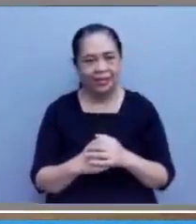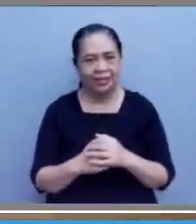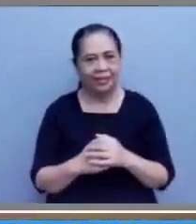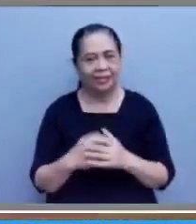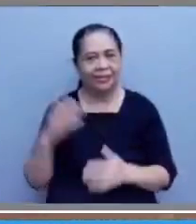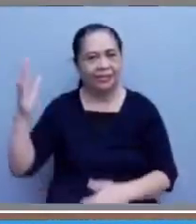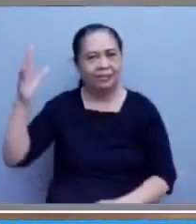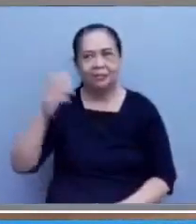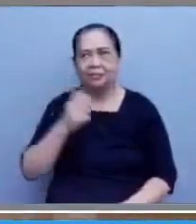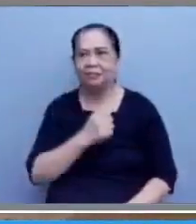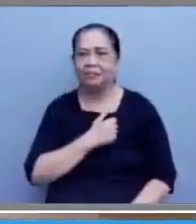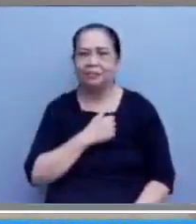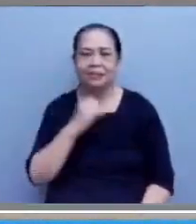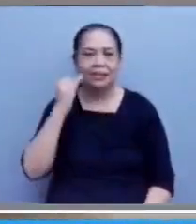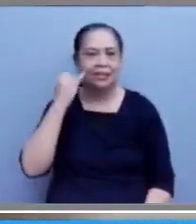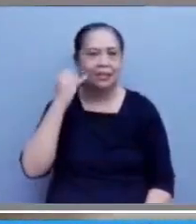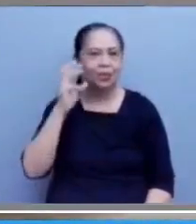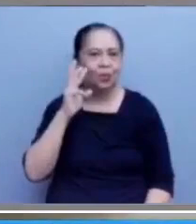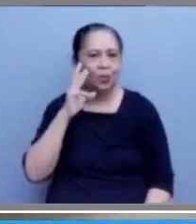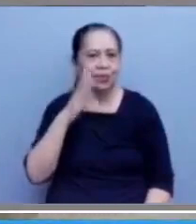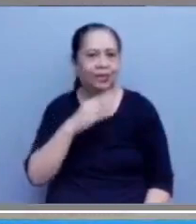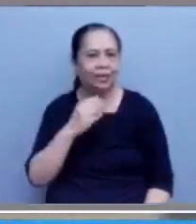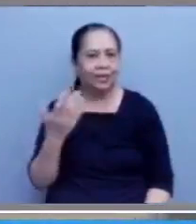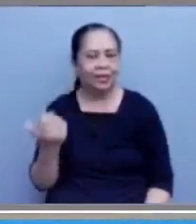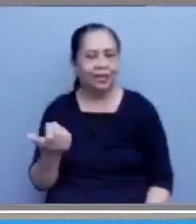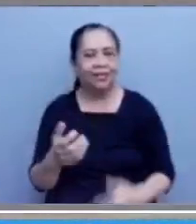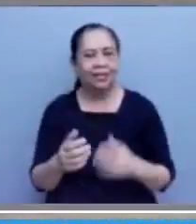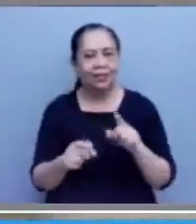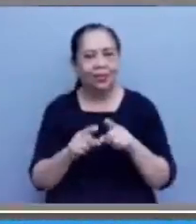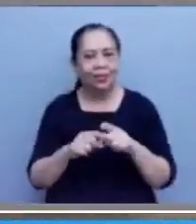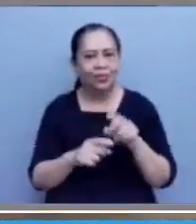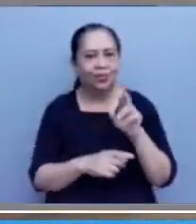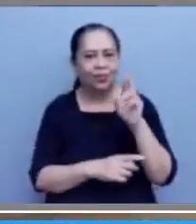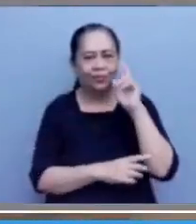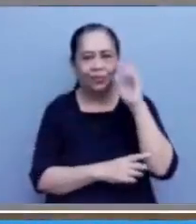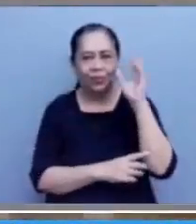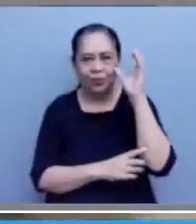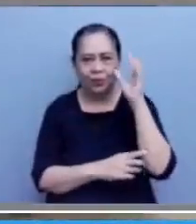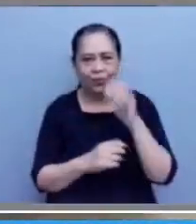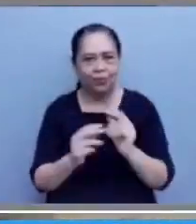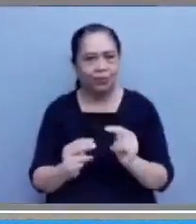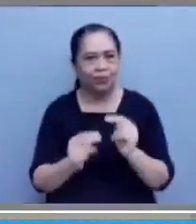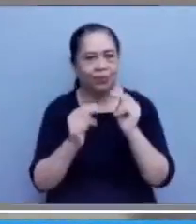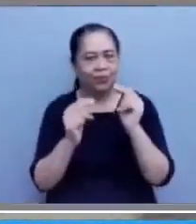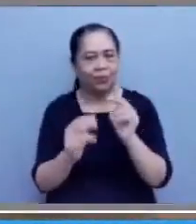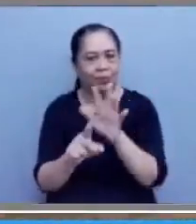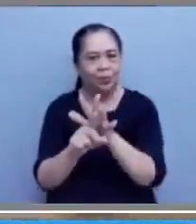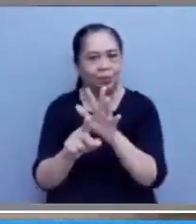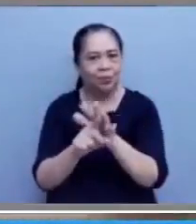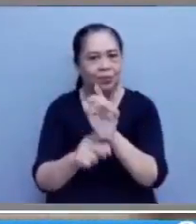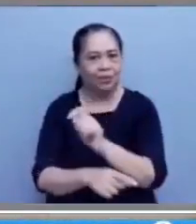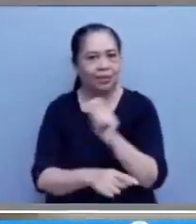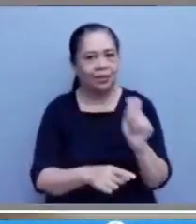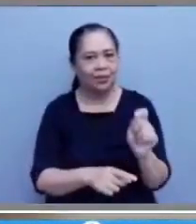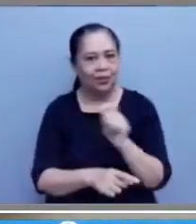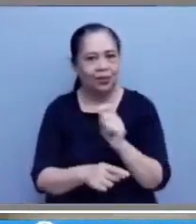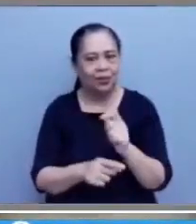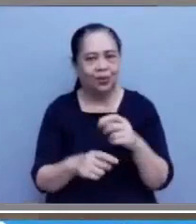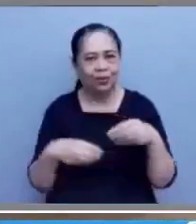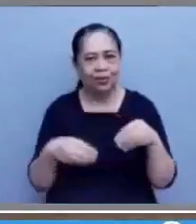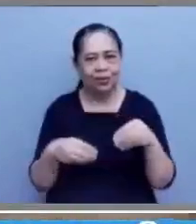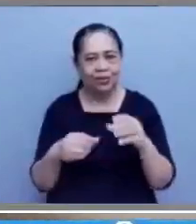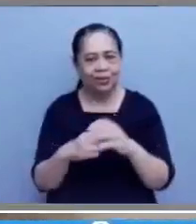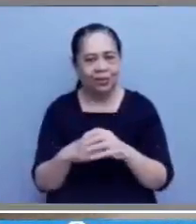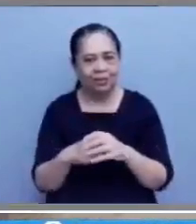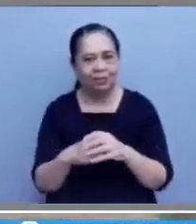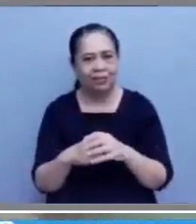star Jillian Ward at si Sparkle star River Cruz. Nominated naman sa popular TikTok shop, creators si Kiray Celes